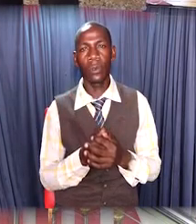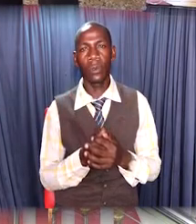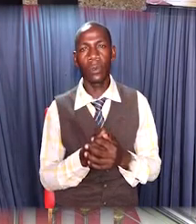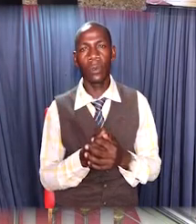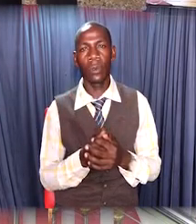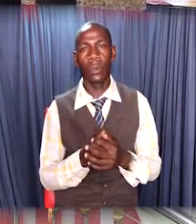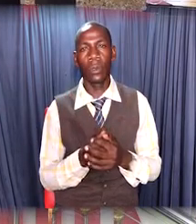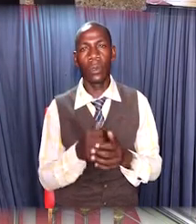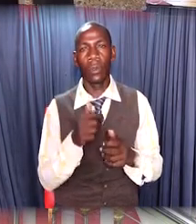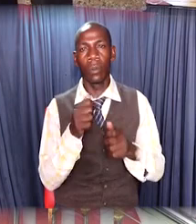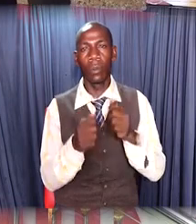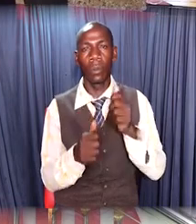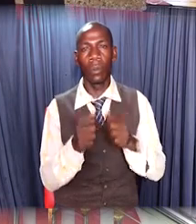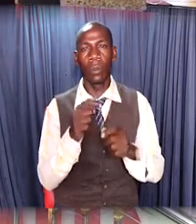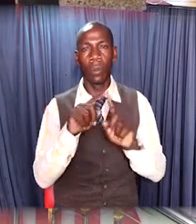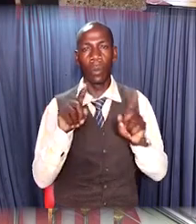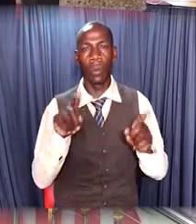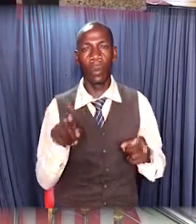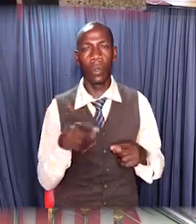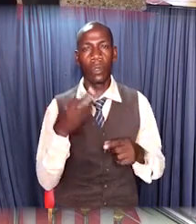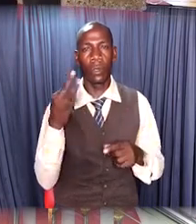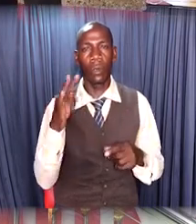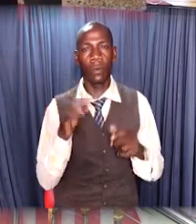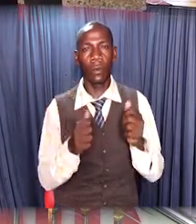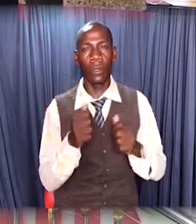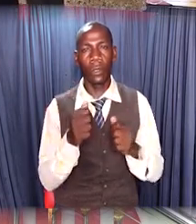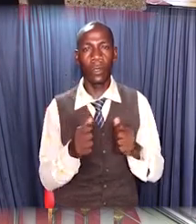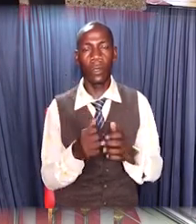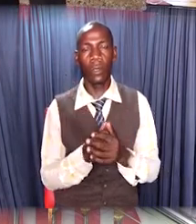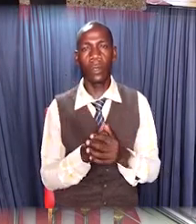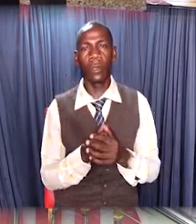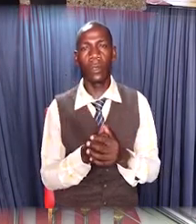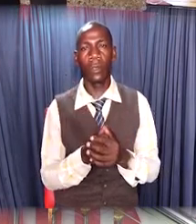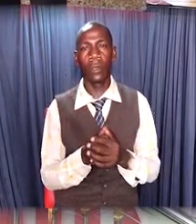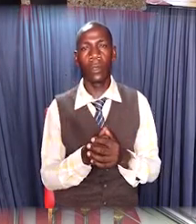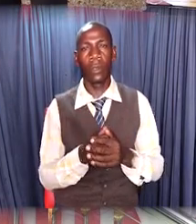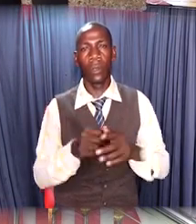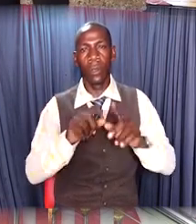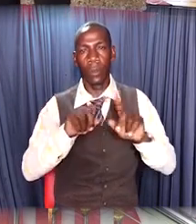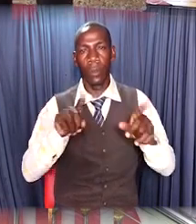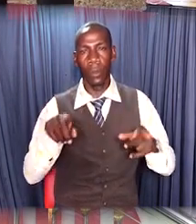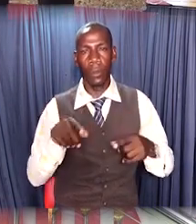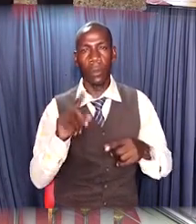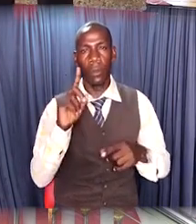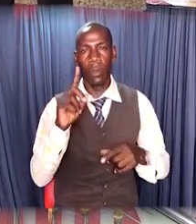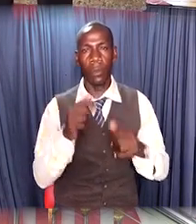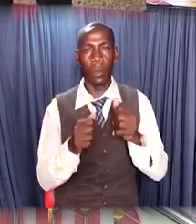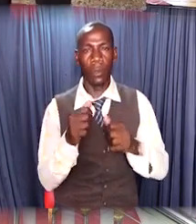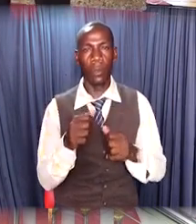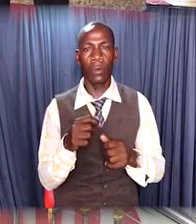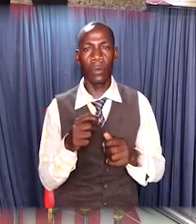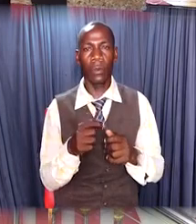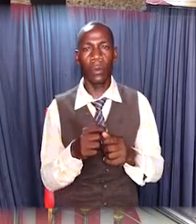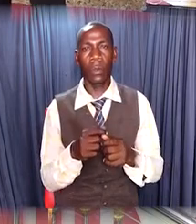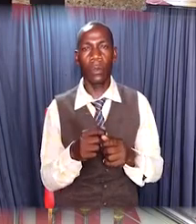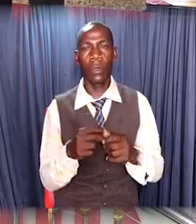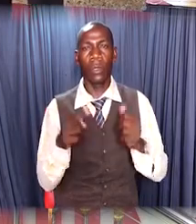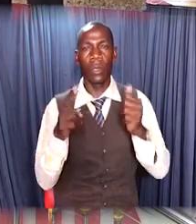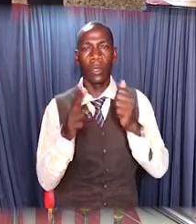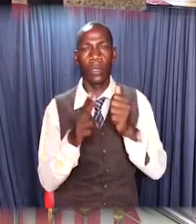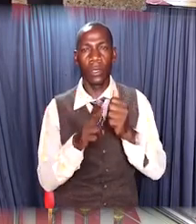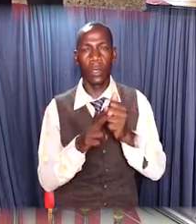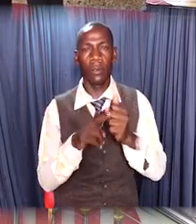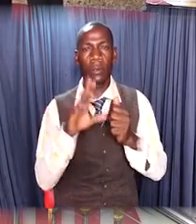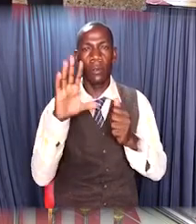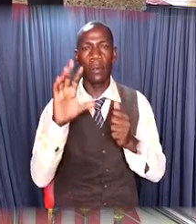box moja ya maziwa ya watu. At least one carton of milk. Hata box moja tu. At least one carton.